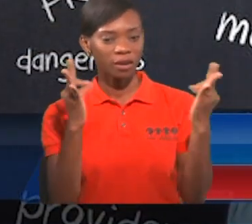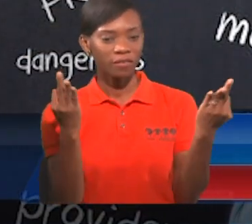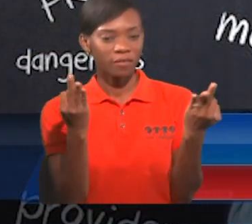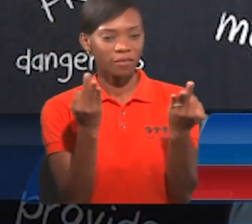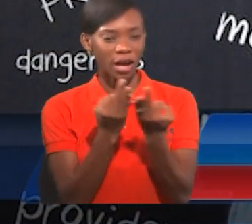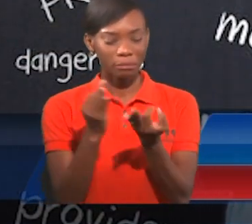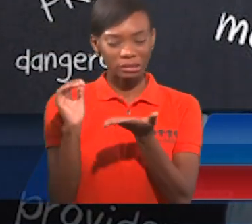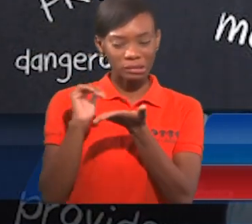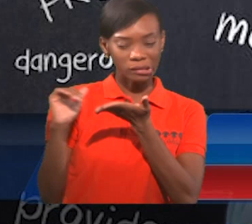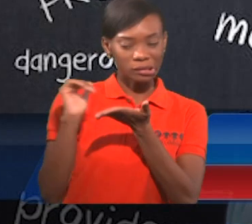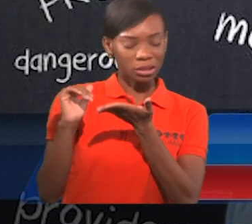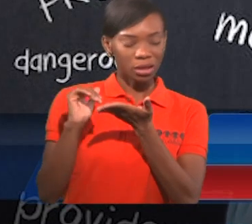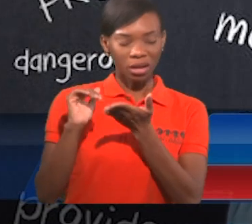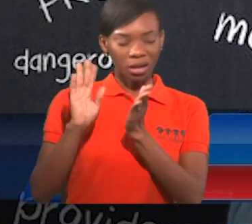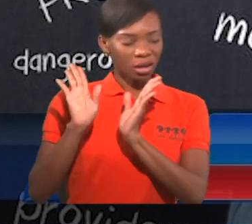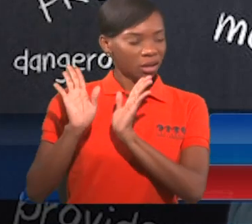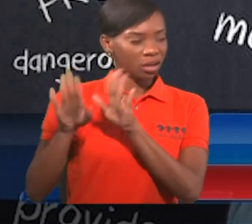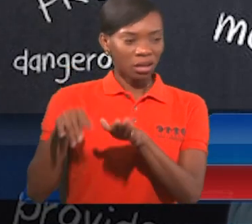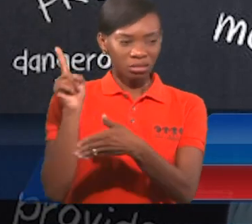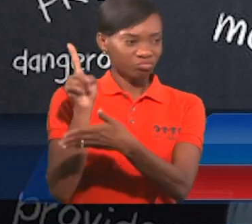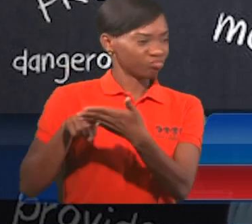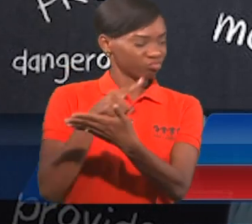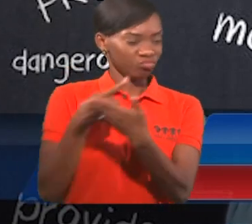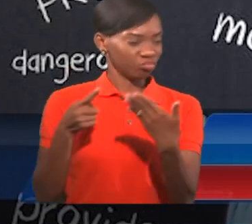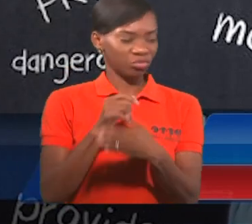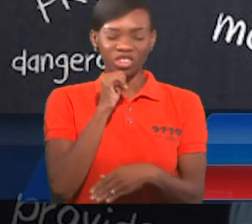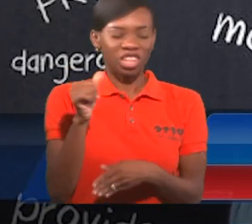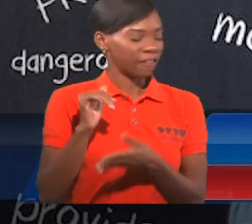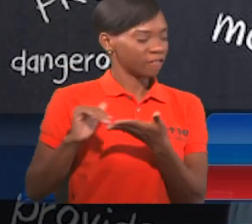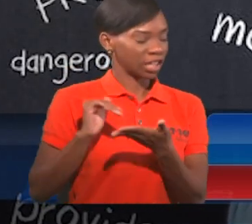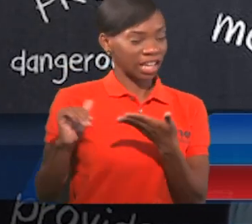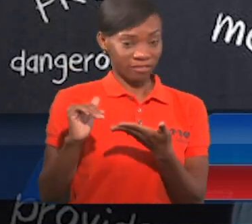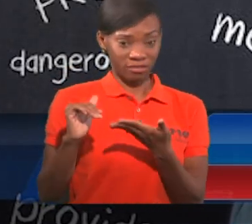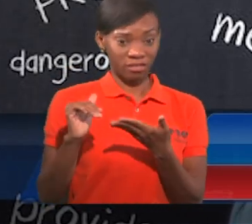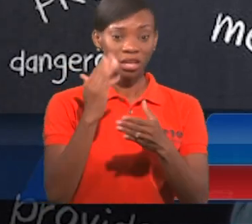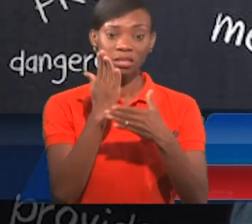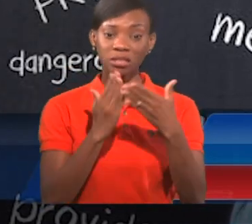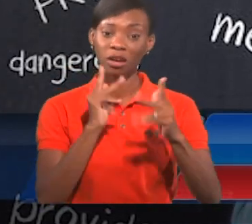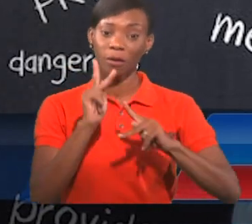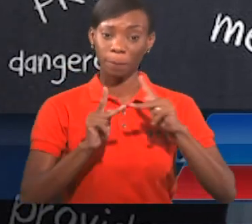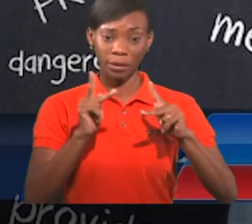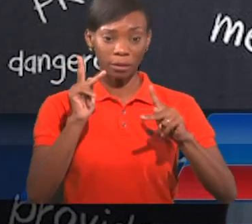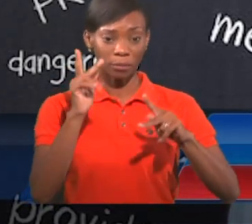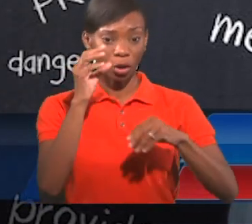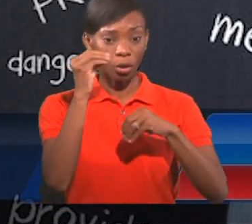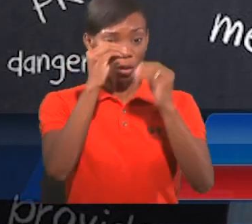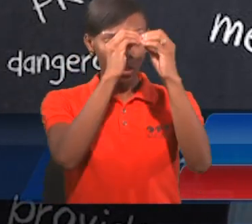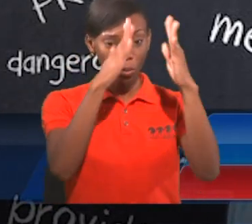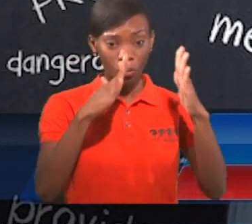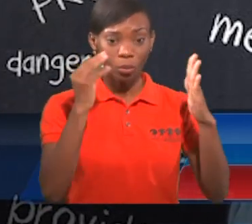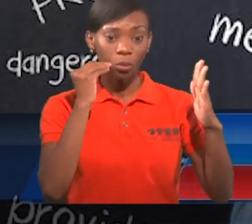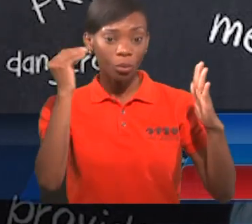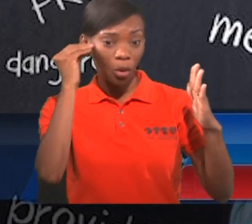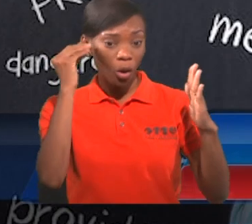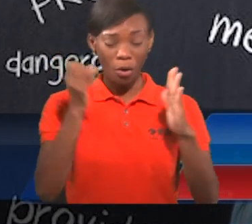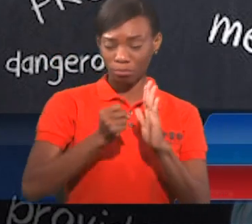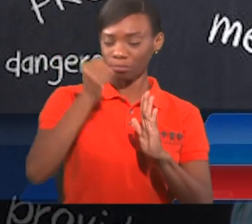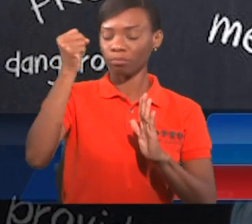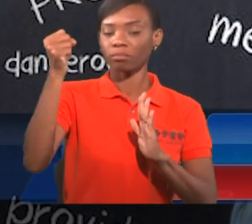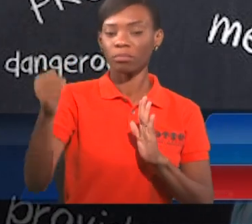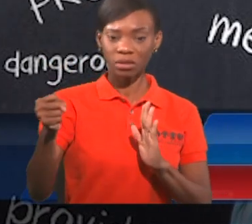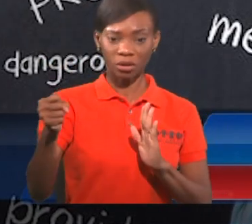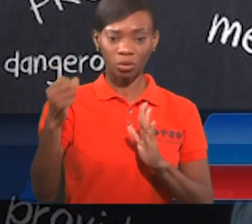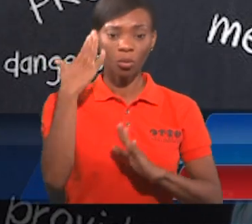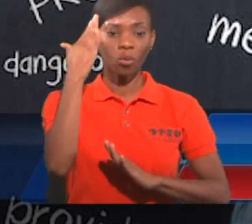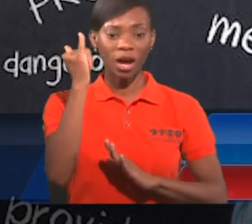unforgiving, and it totally destroys the family. So we've had people who've literally been thrown out of their home because their family just cannot support. There's some families who